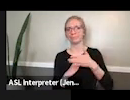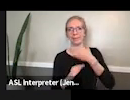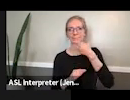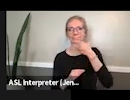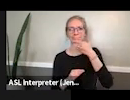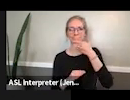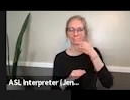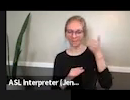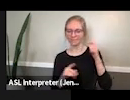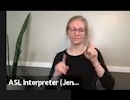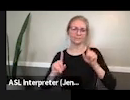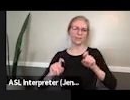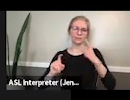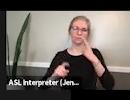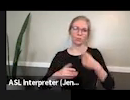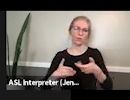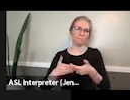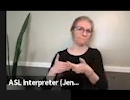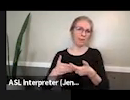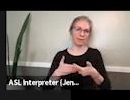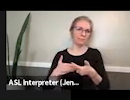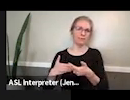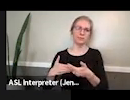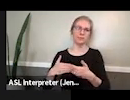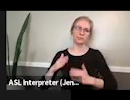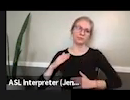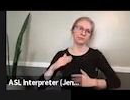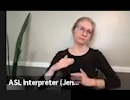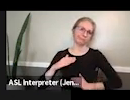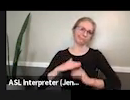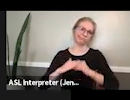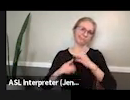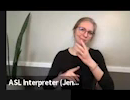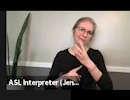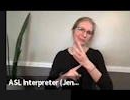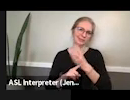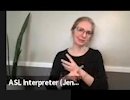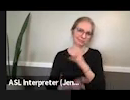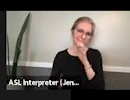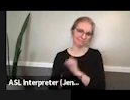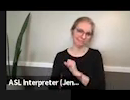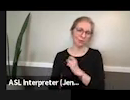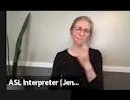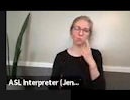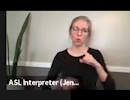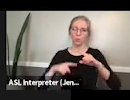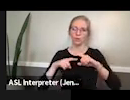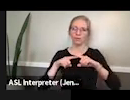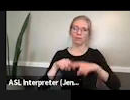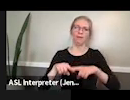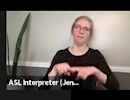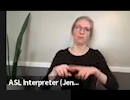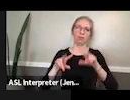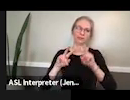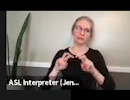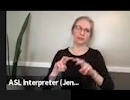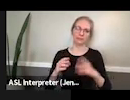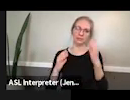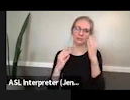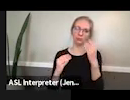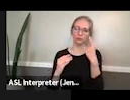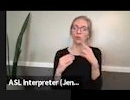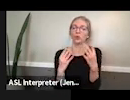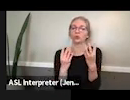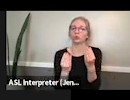that's available for babies up to 6 months of age in terms of getting reliable assessment information for soft